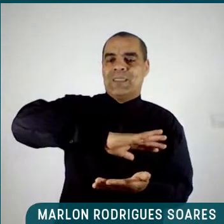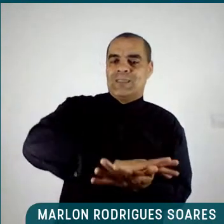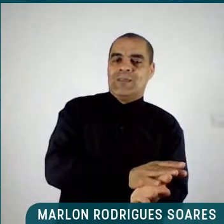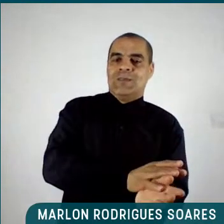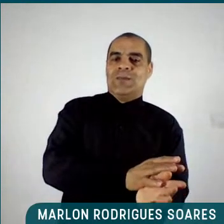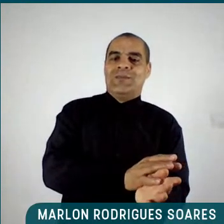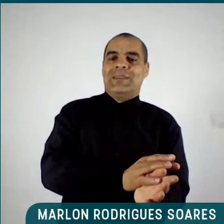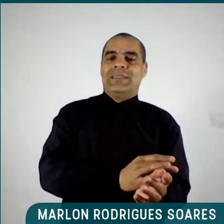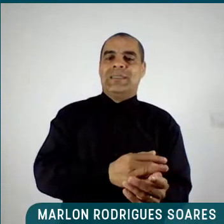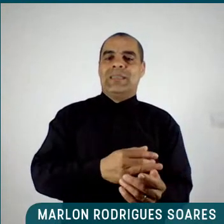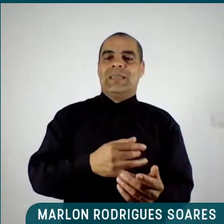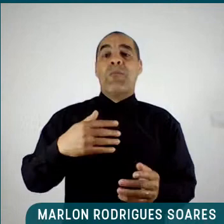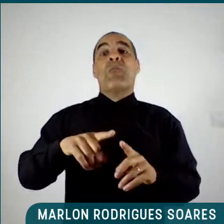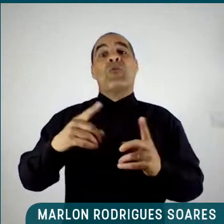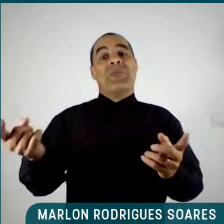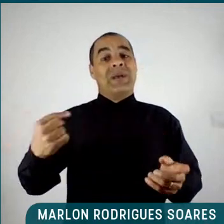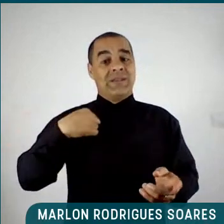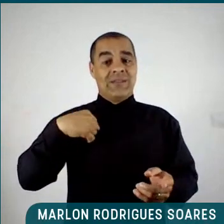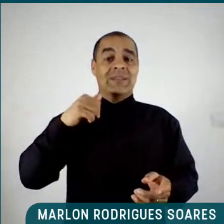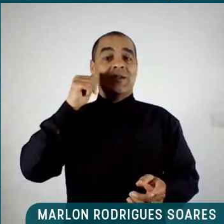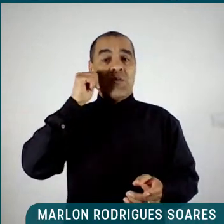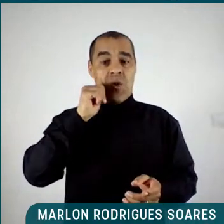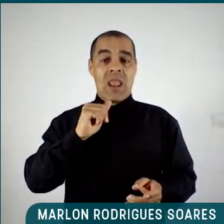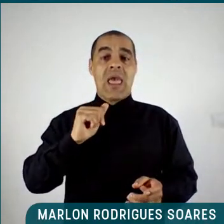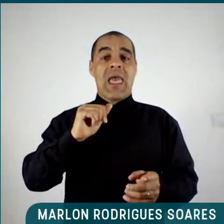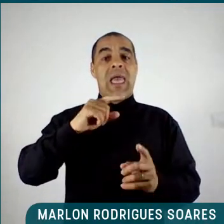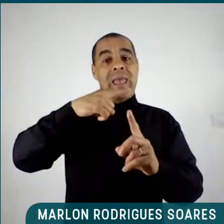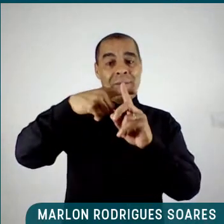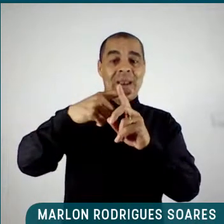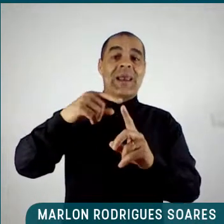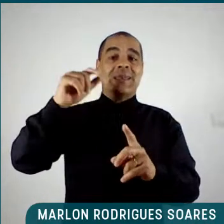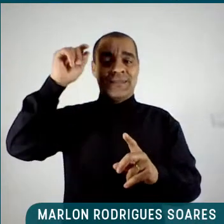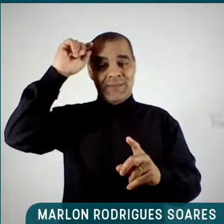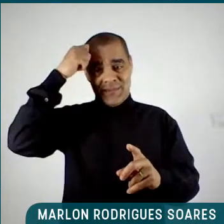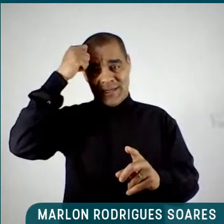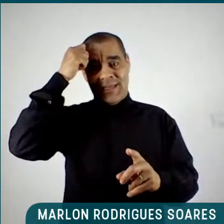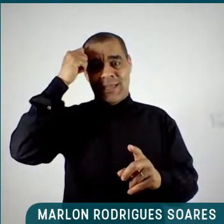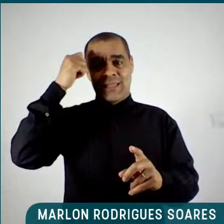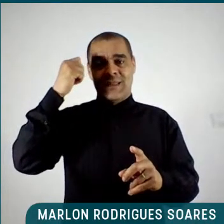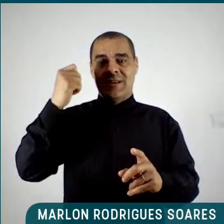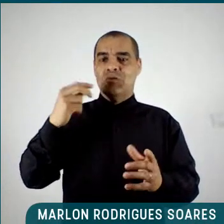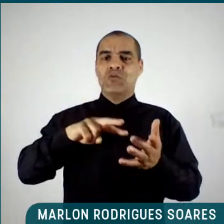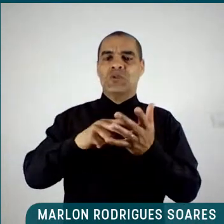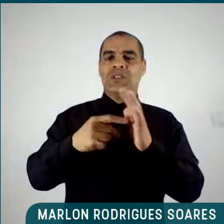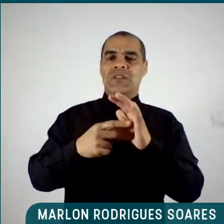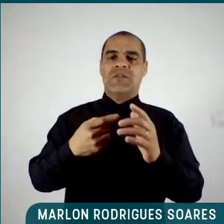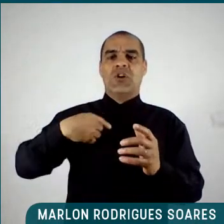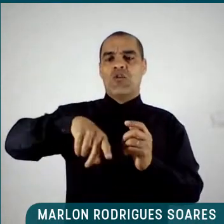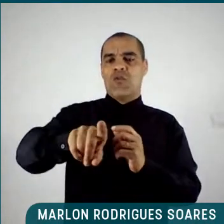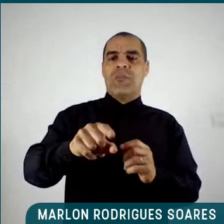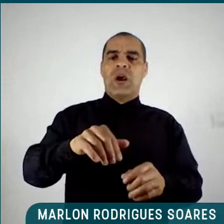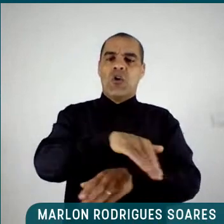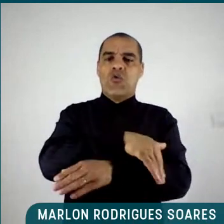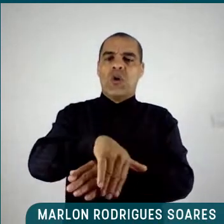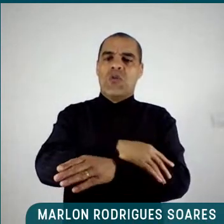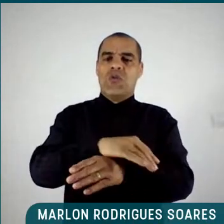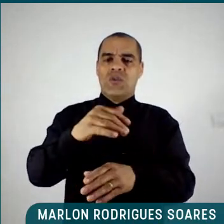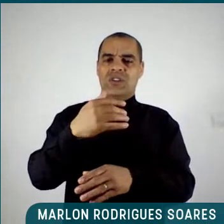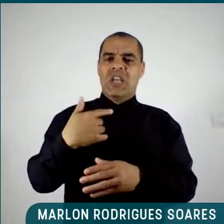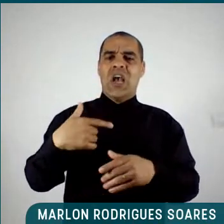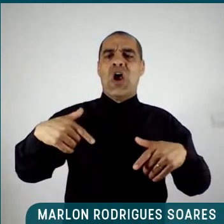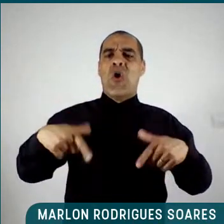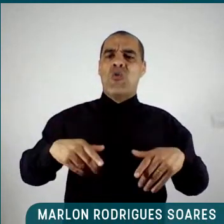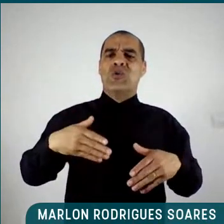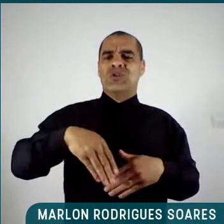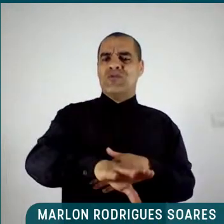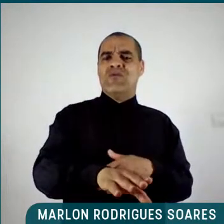understand that there is isso this oppression vai me chamar para a hierarchy. rua hoje e It falar doesn't sobre mean that because I am essa black etnia woman, que black, levanta a